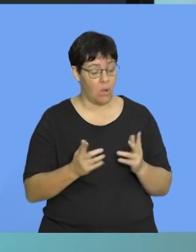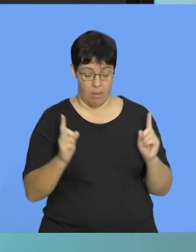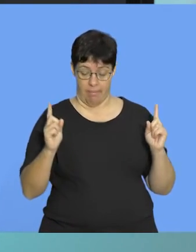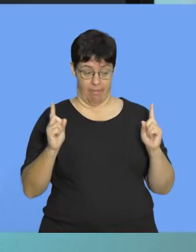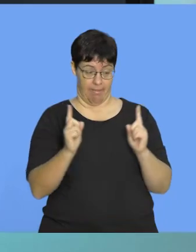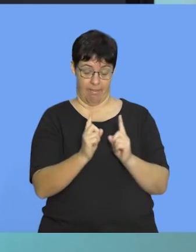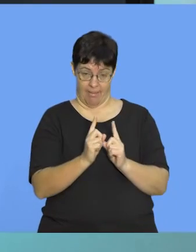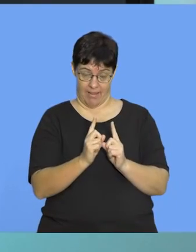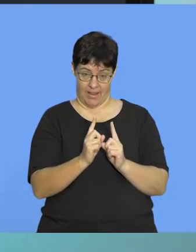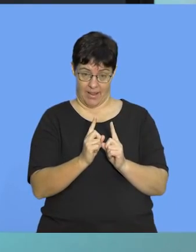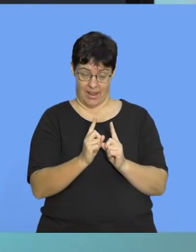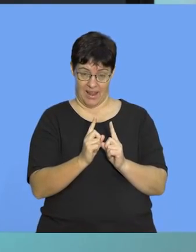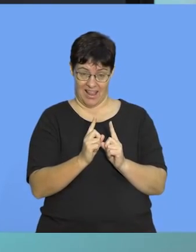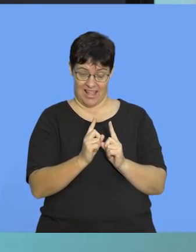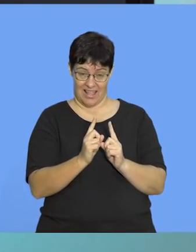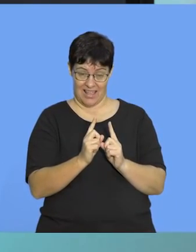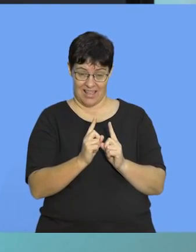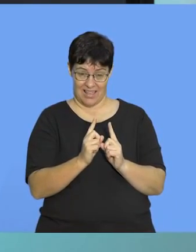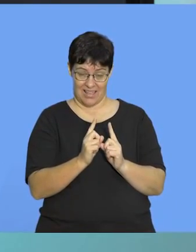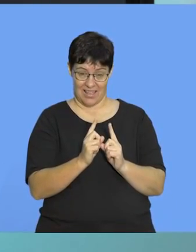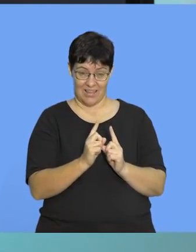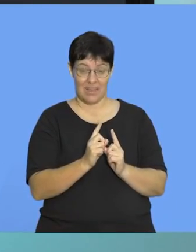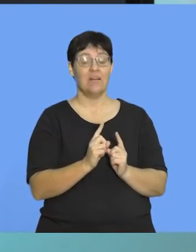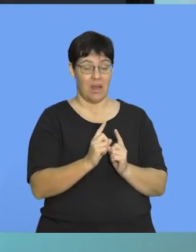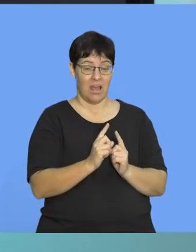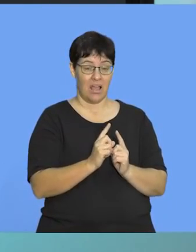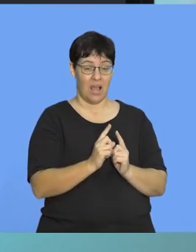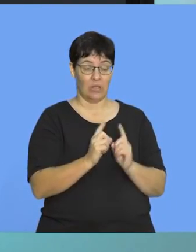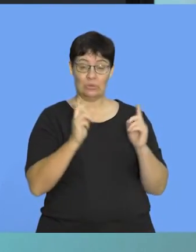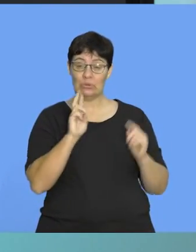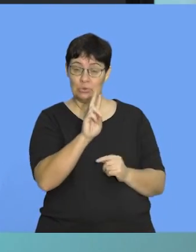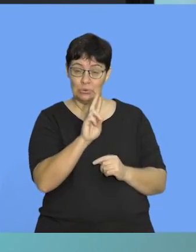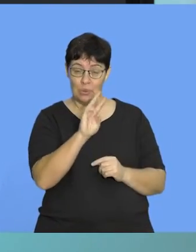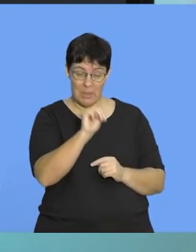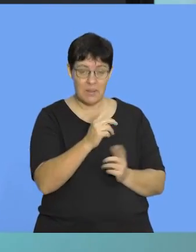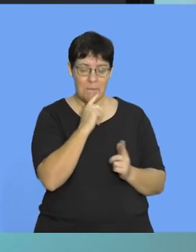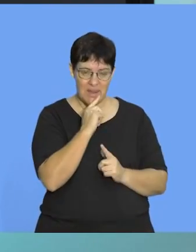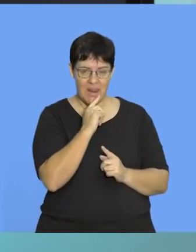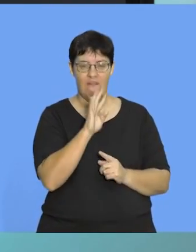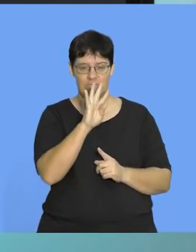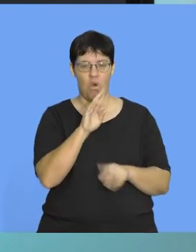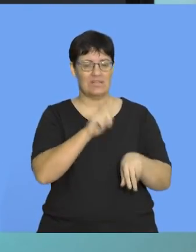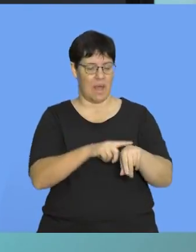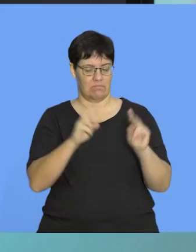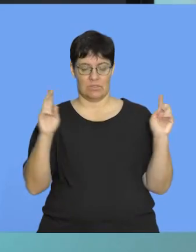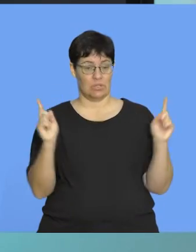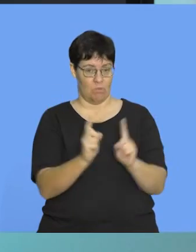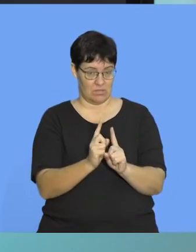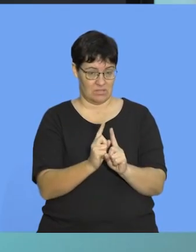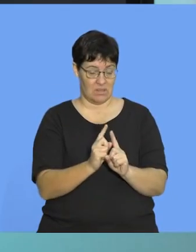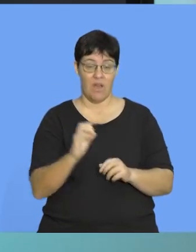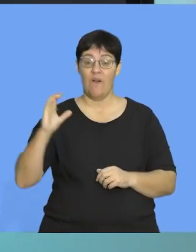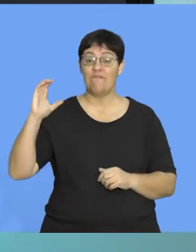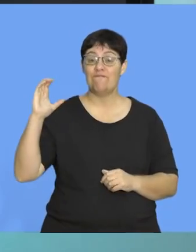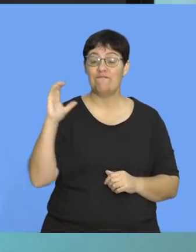distance was 4 times smaller. 0,5 is a quarter of 2. The force